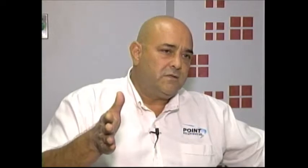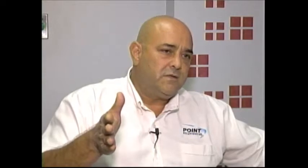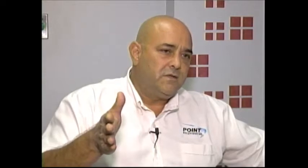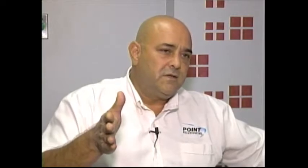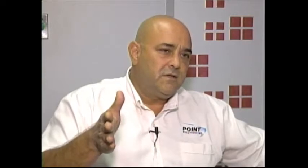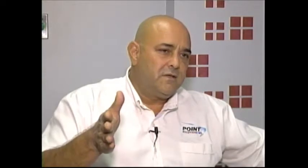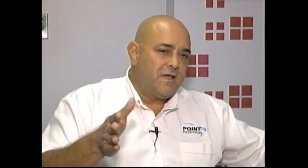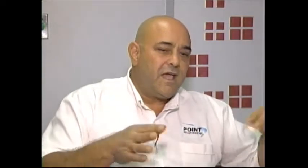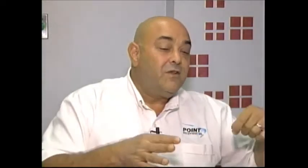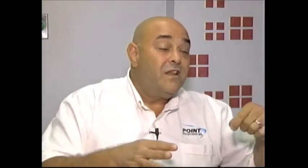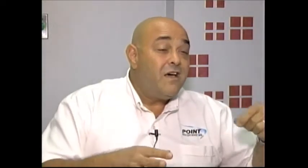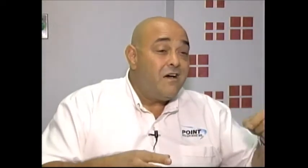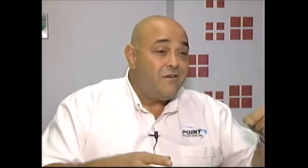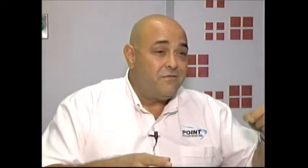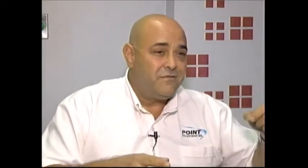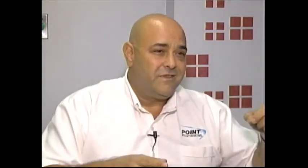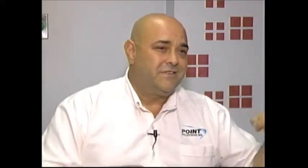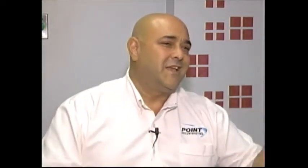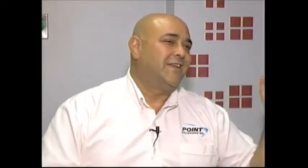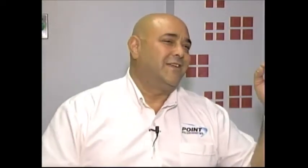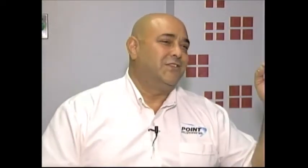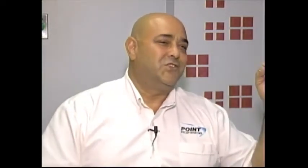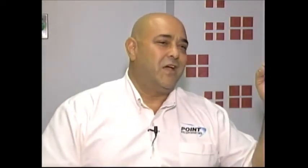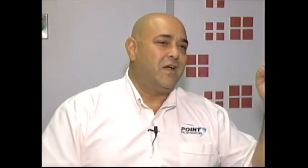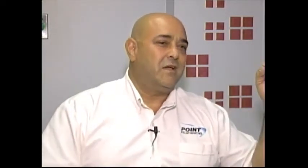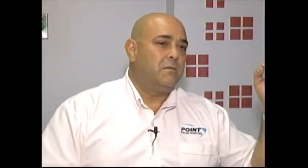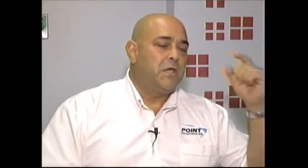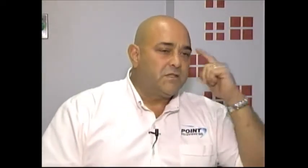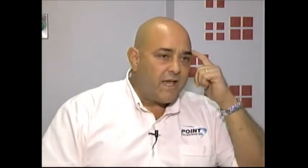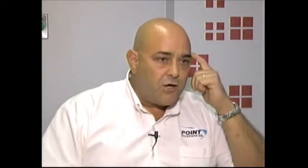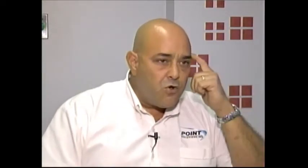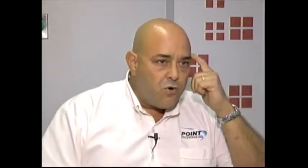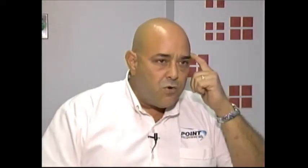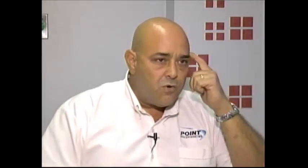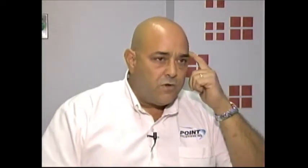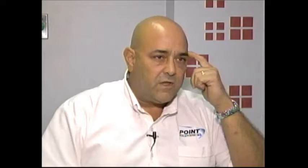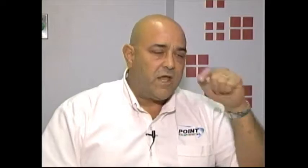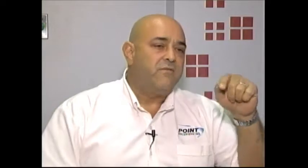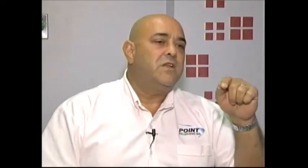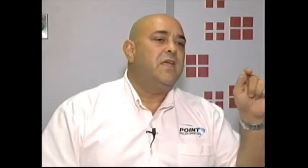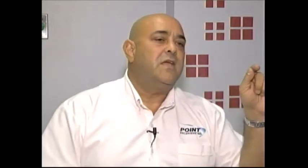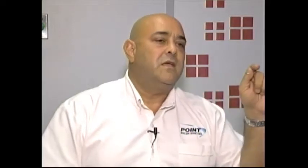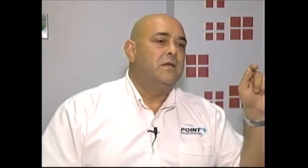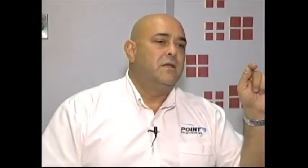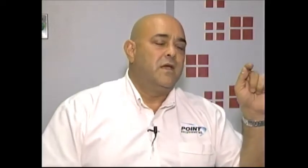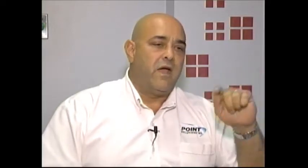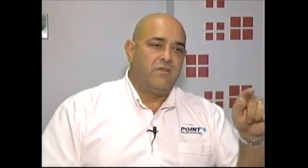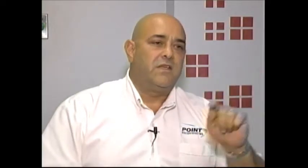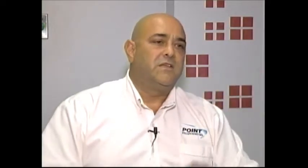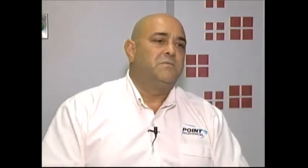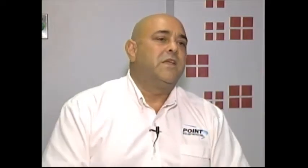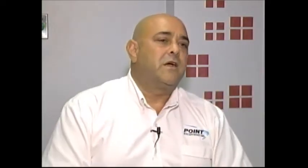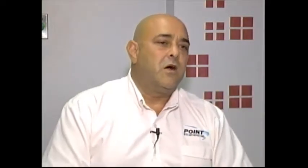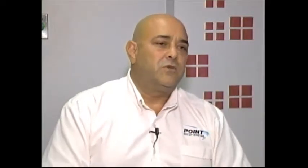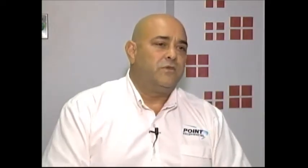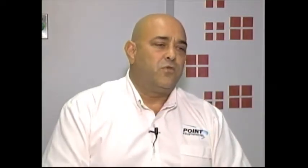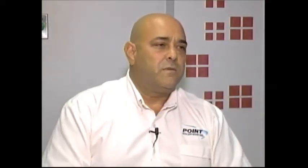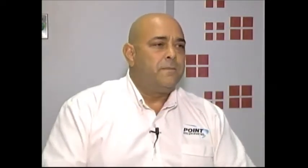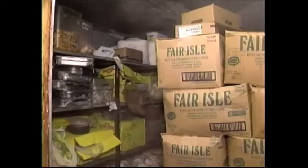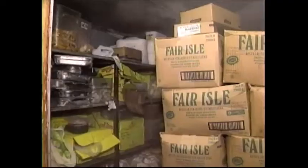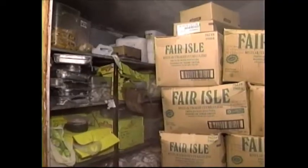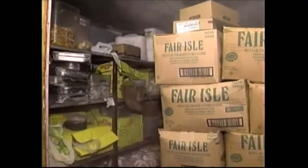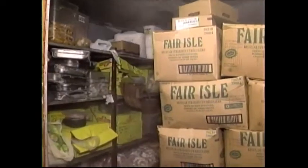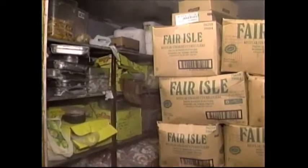points, I love signing a check because I know that every day everything is being accounted